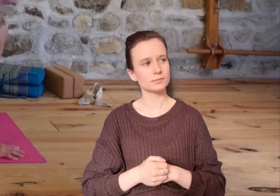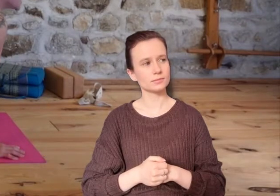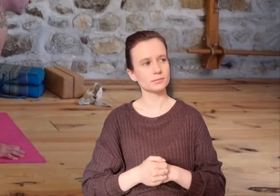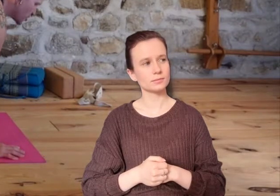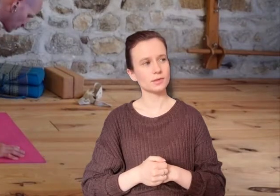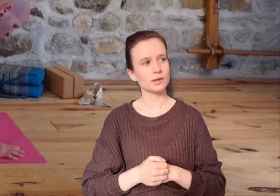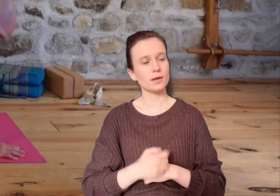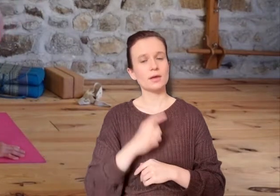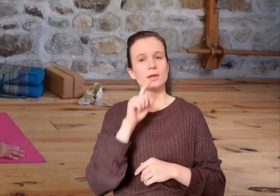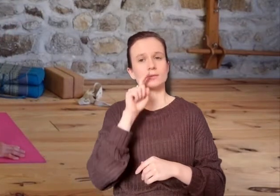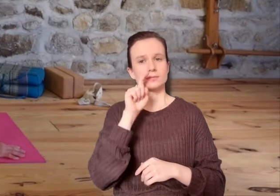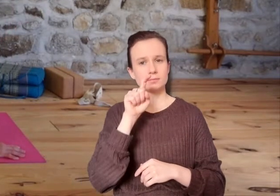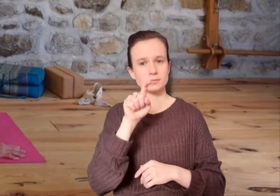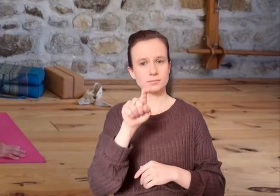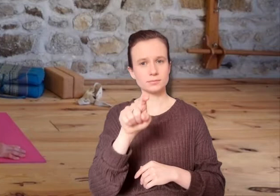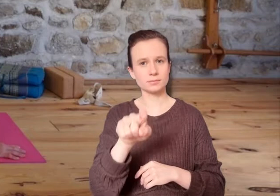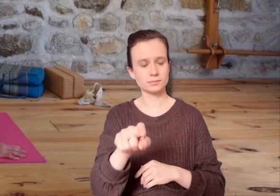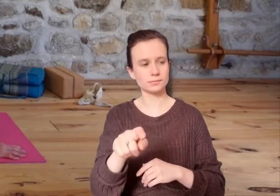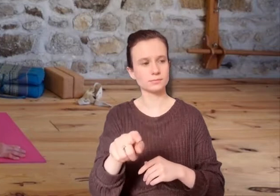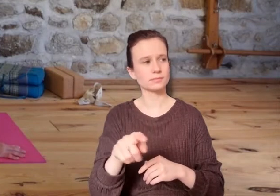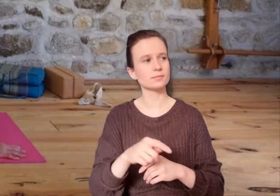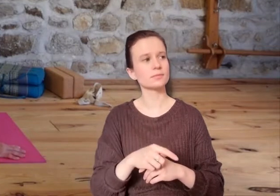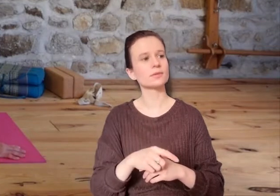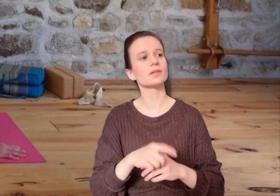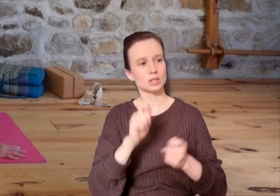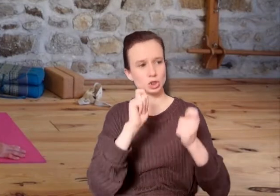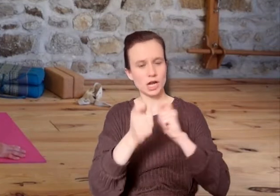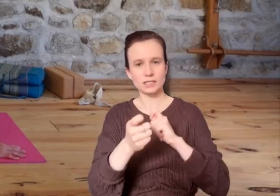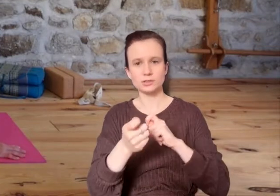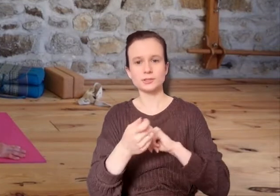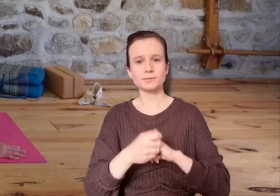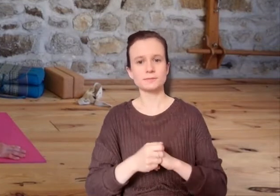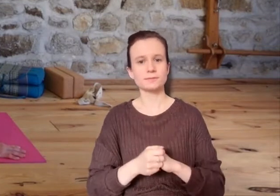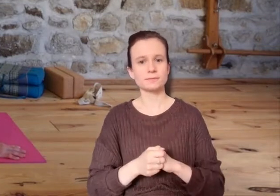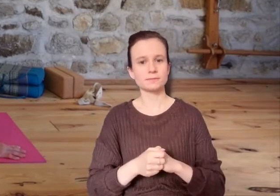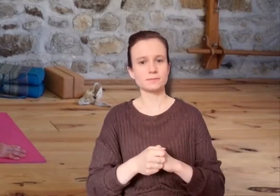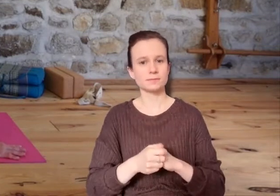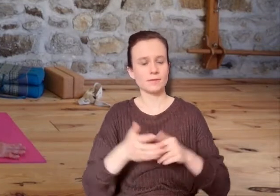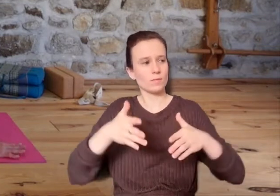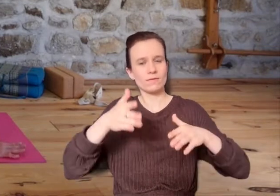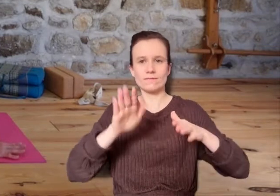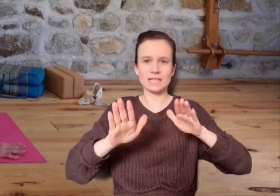On your exhale, you're going to press back into your down dog, making any little alignment adjustments you need to.